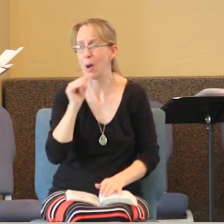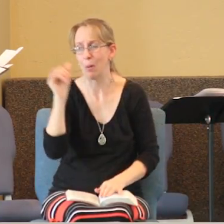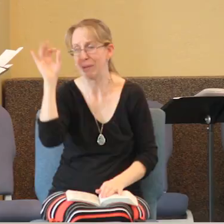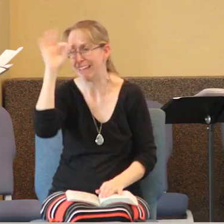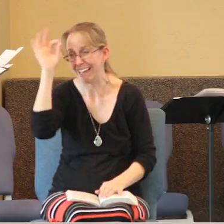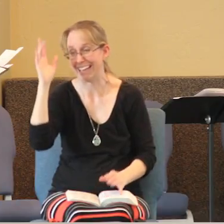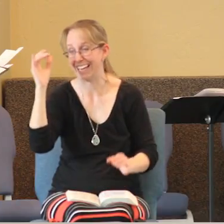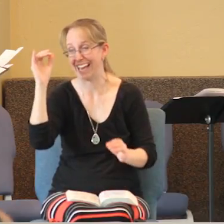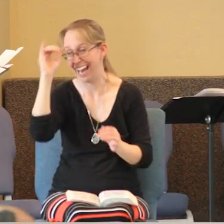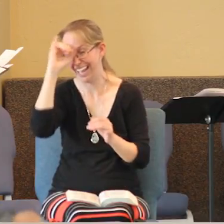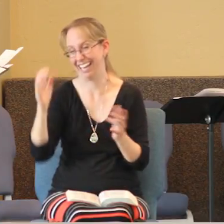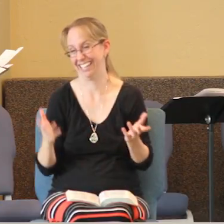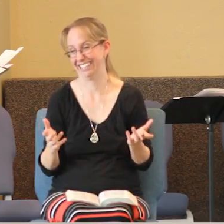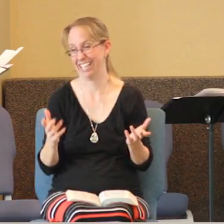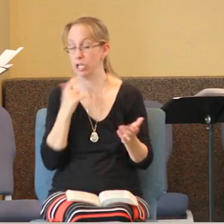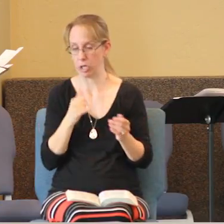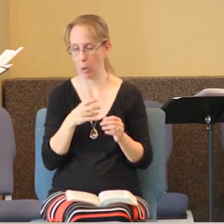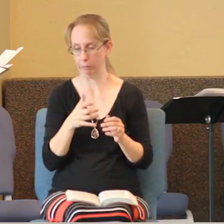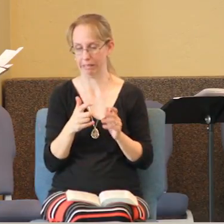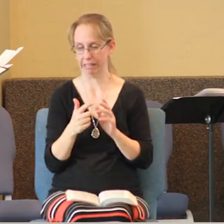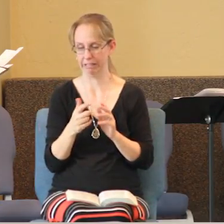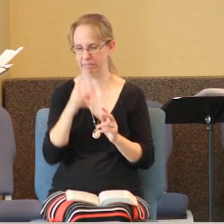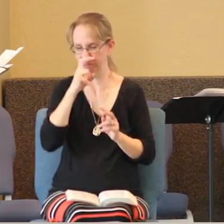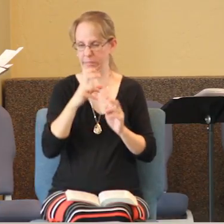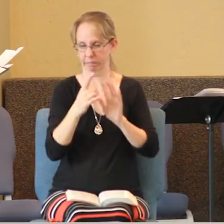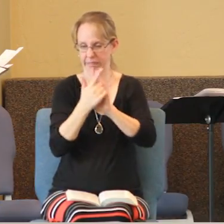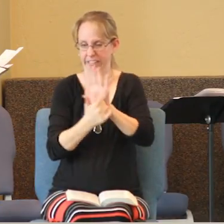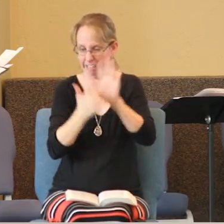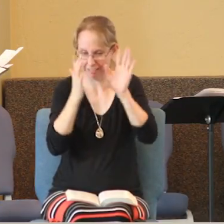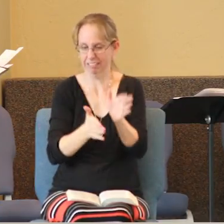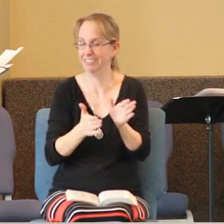be an idiot. Don't be a jerk. Don't be a legalist.